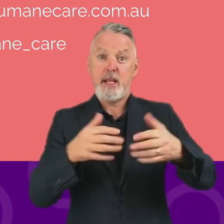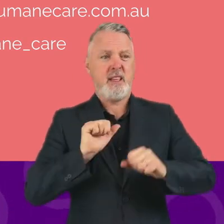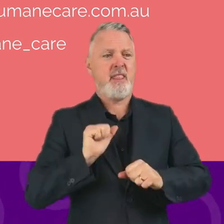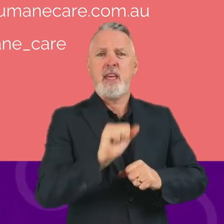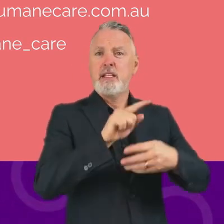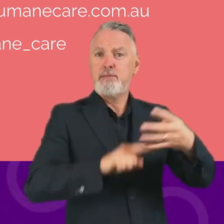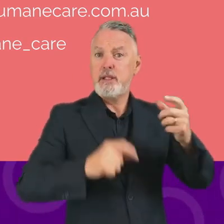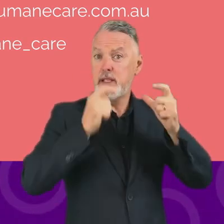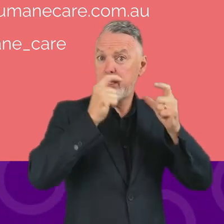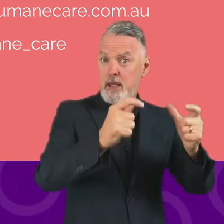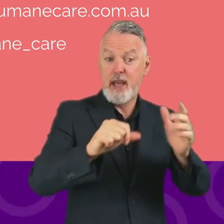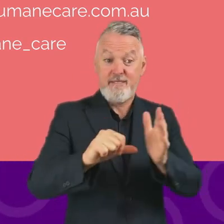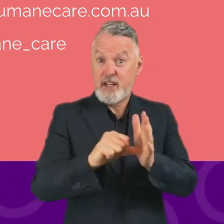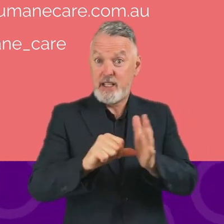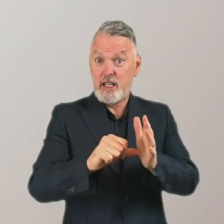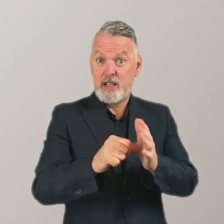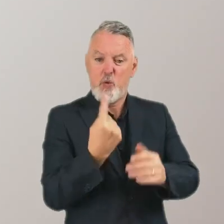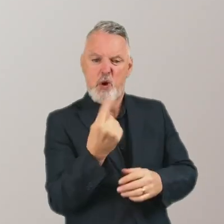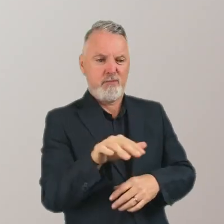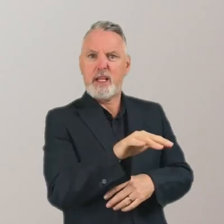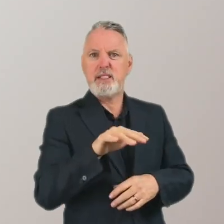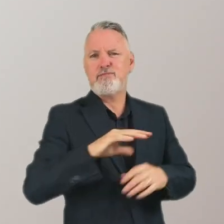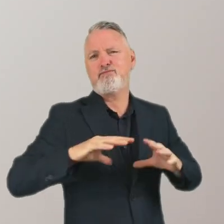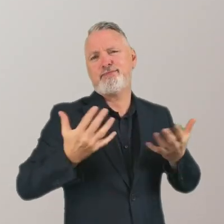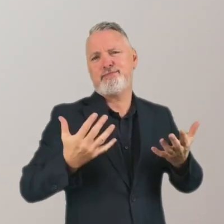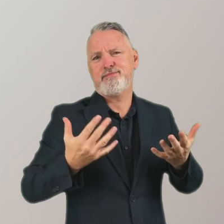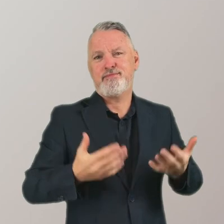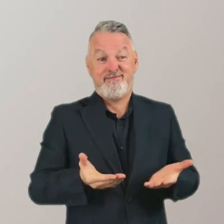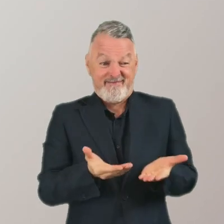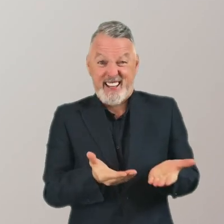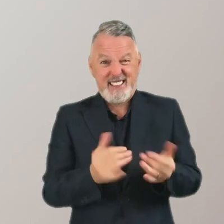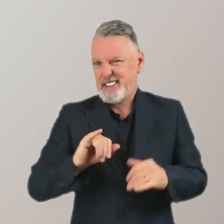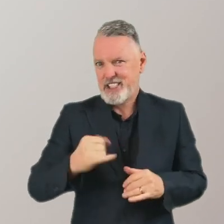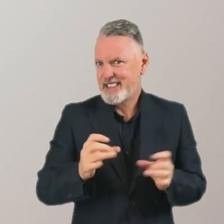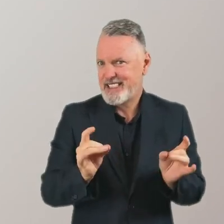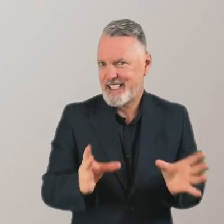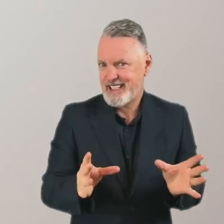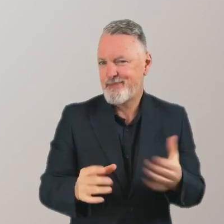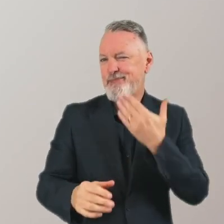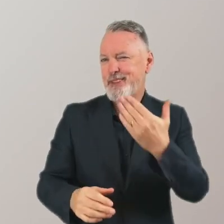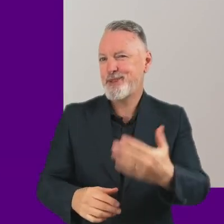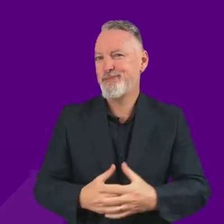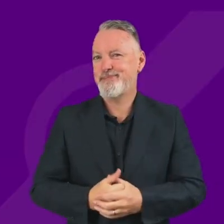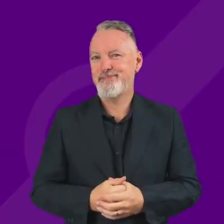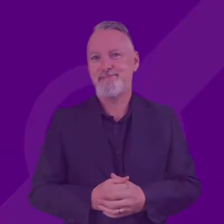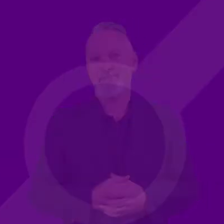disability care and funding in one place. And this is just the start. Thank you.